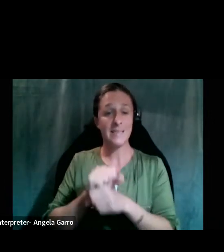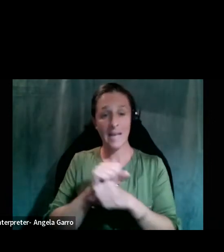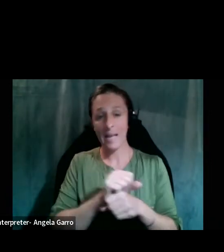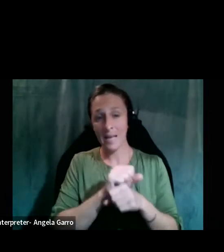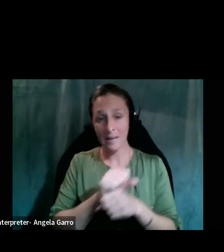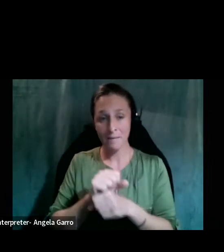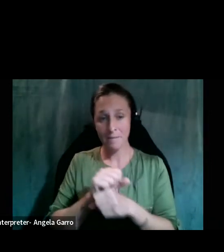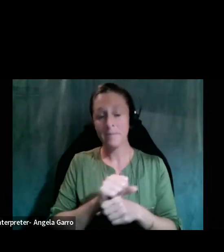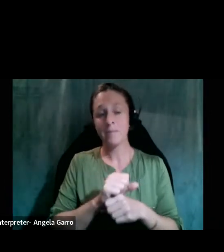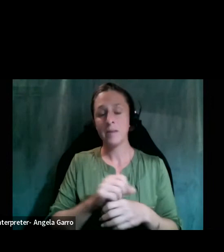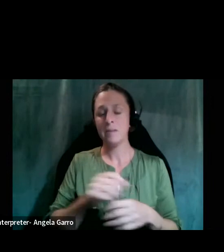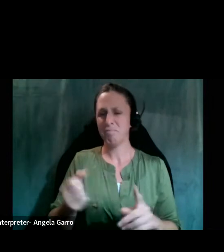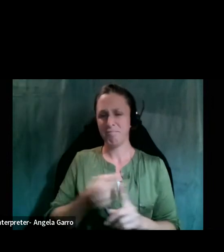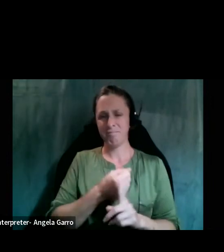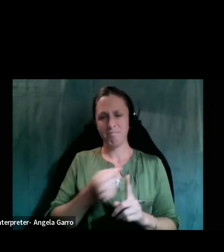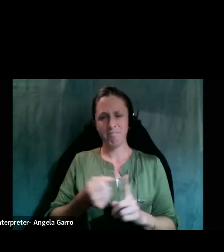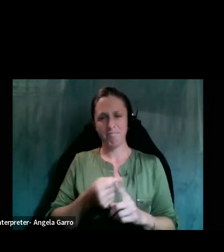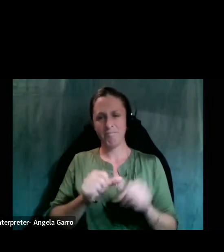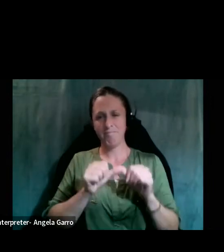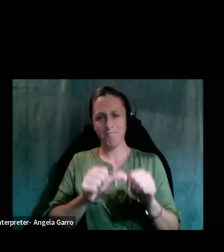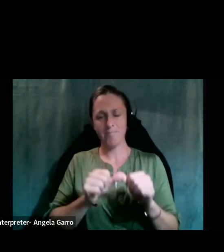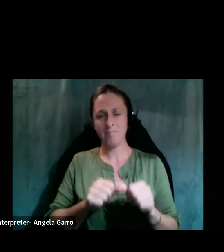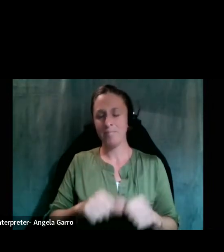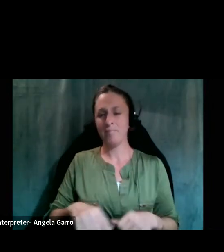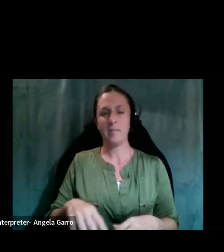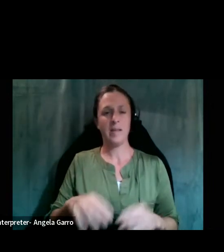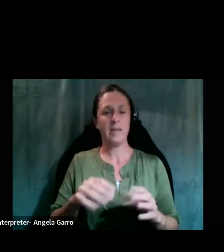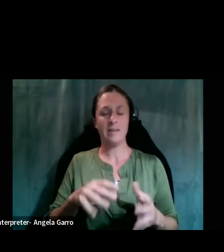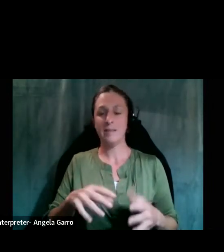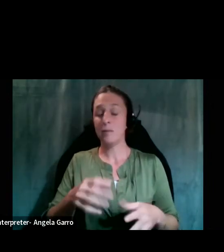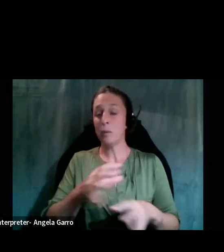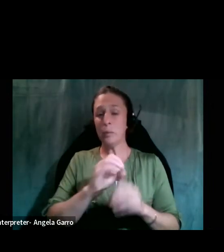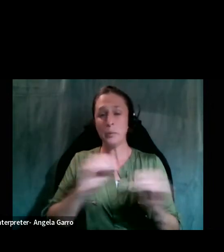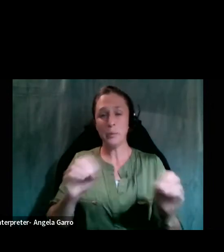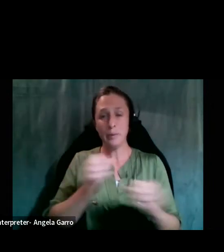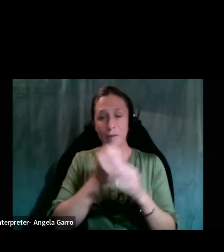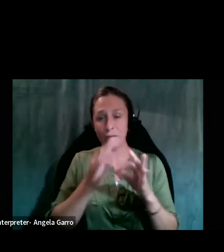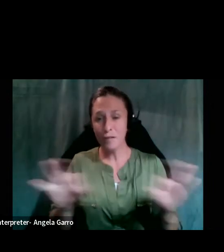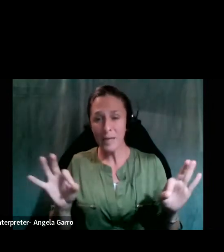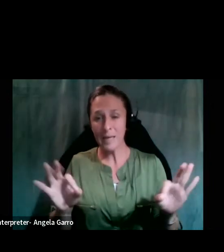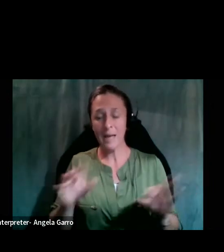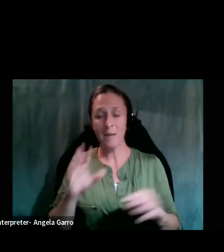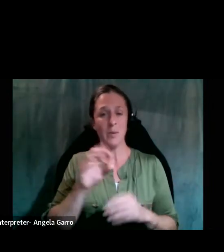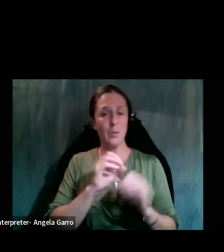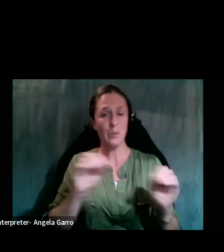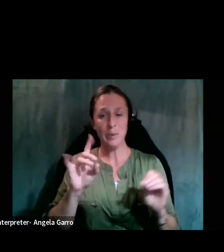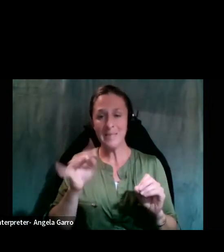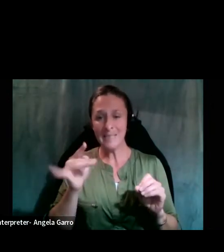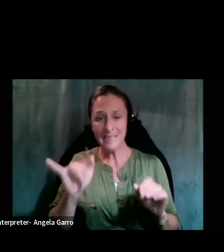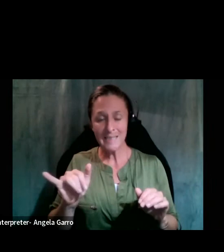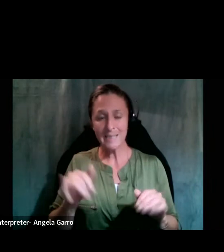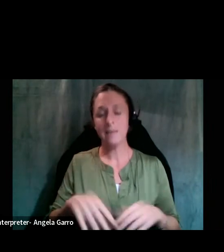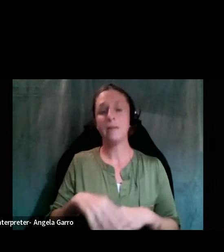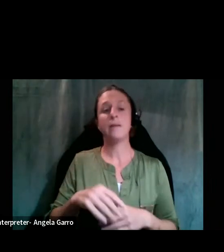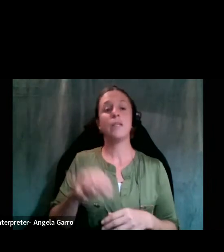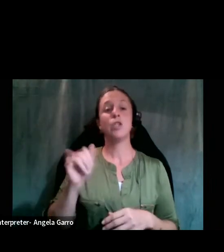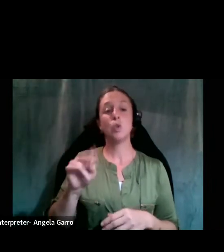remained in brutal bondage, immorally and illegally deprived of their freedom and basic dignity. Whereas on June